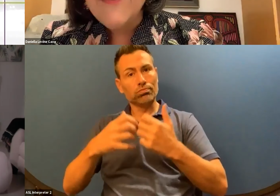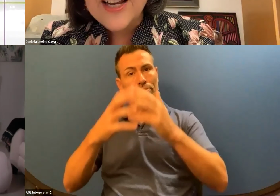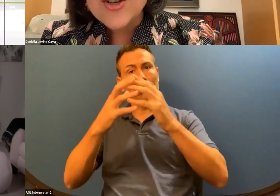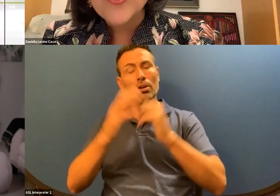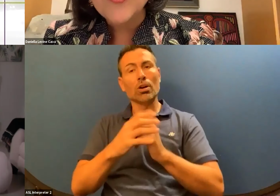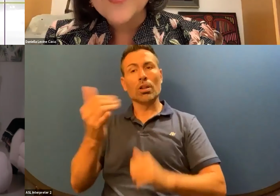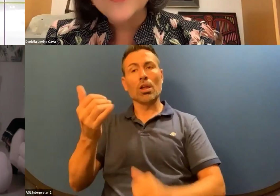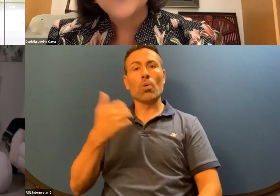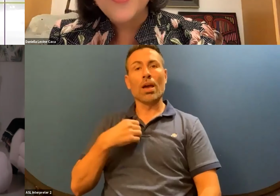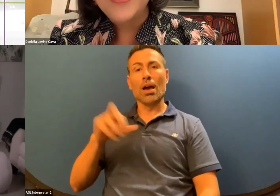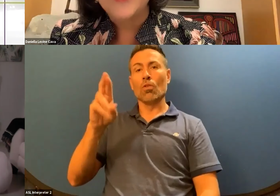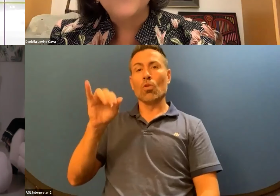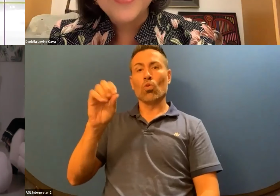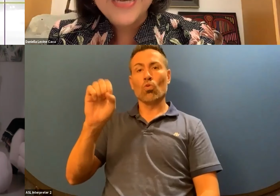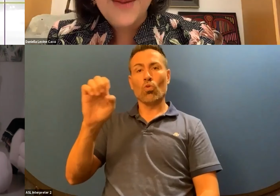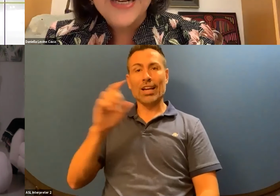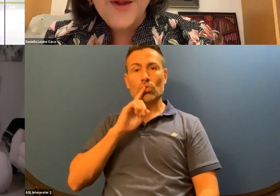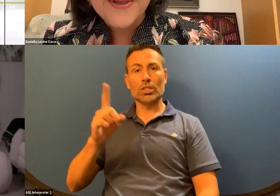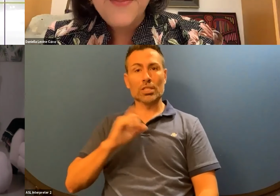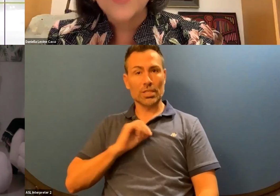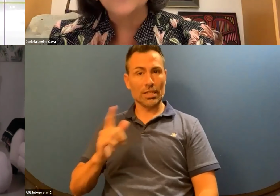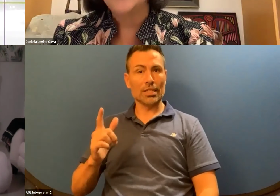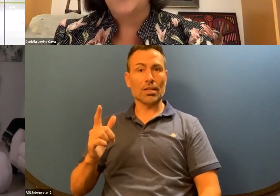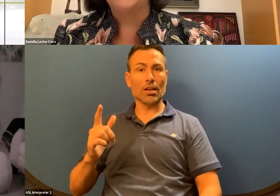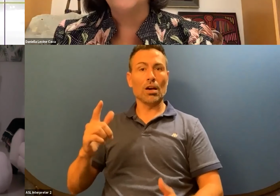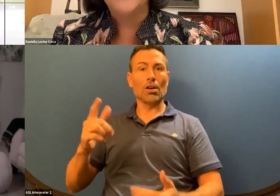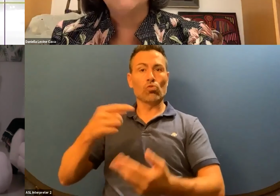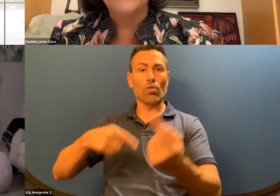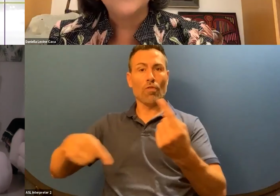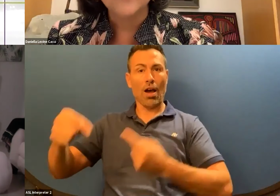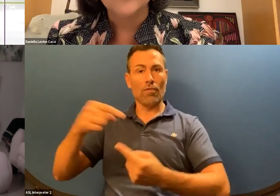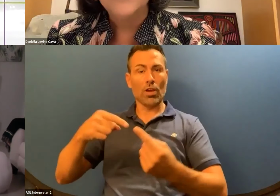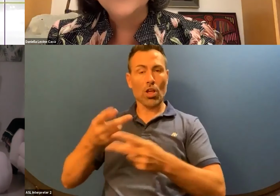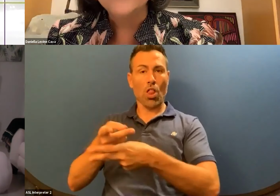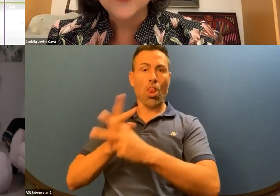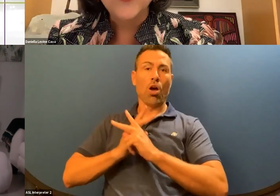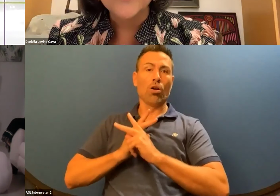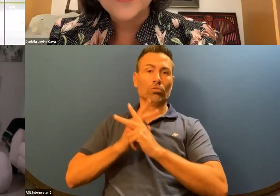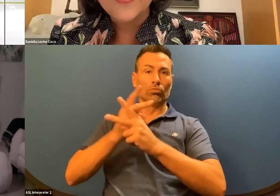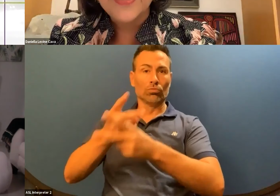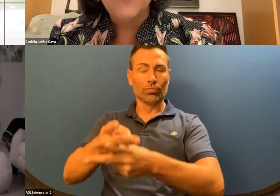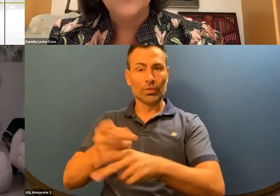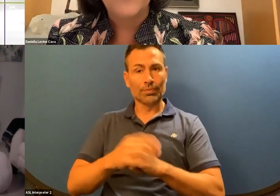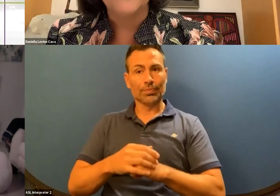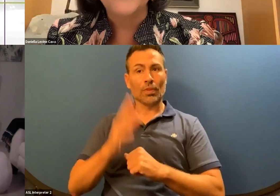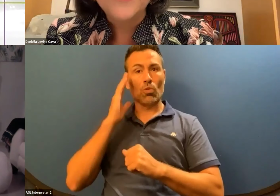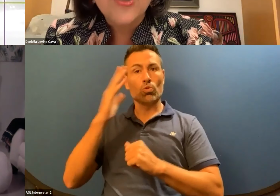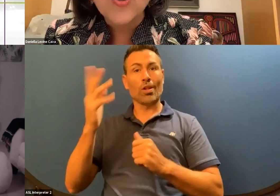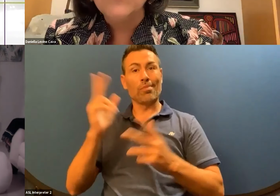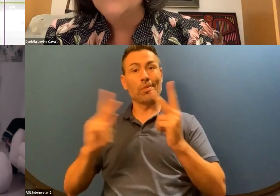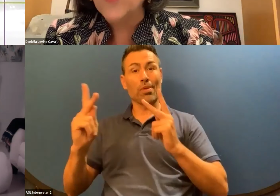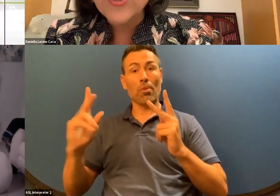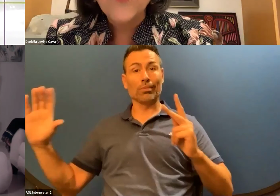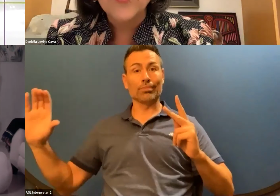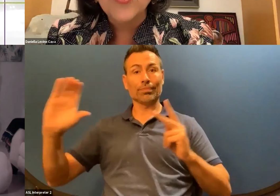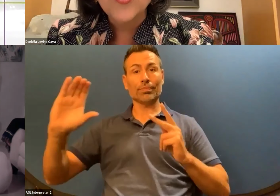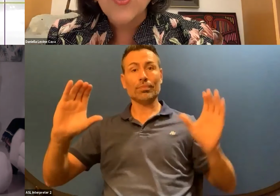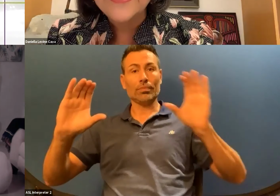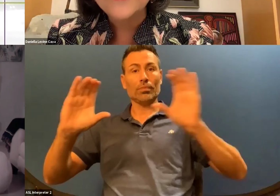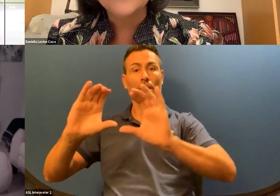the financial services community to come to the table and help us match. I'll bring financial institutions to the table about the potential